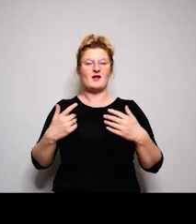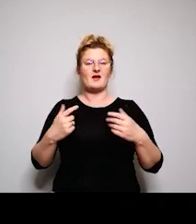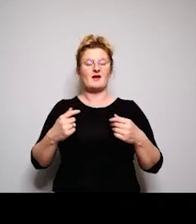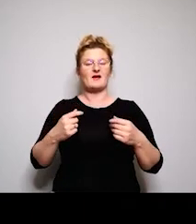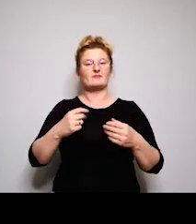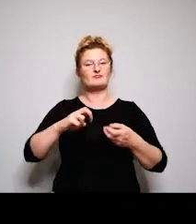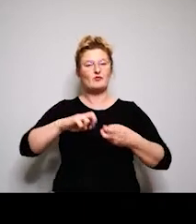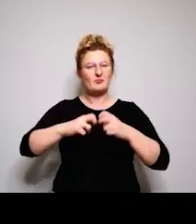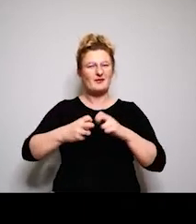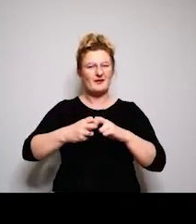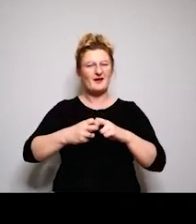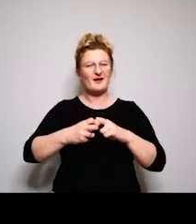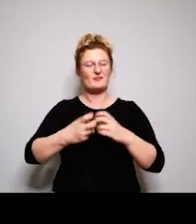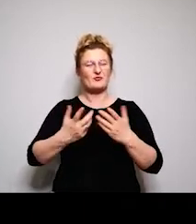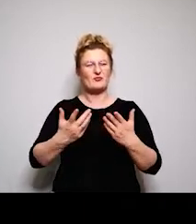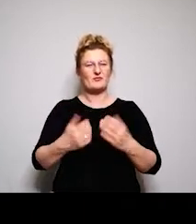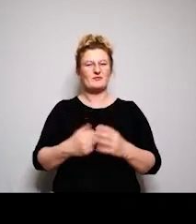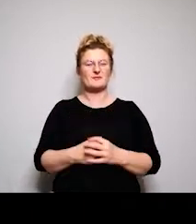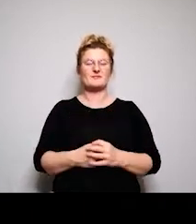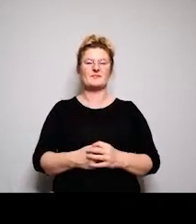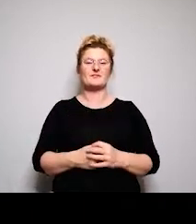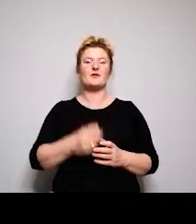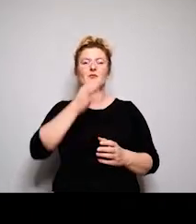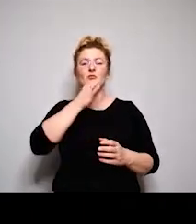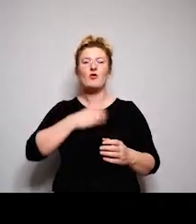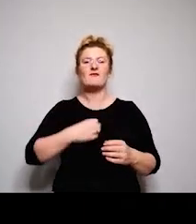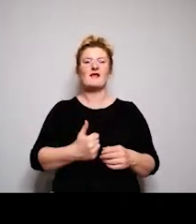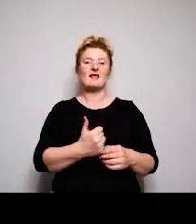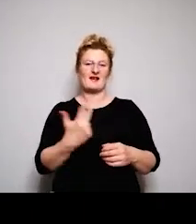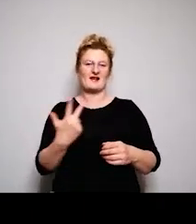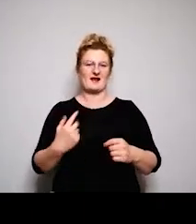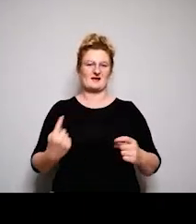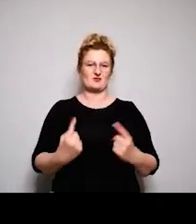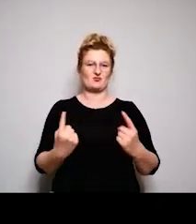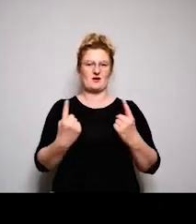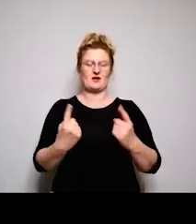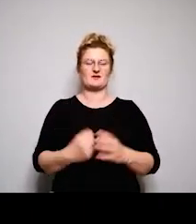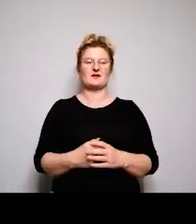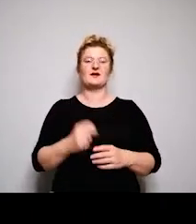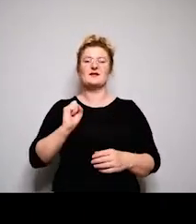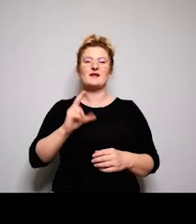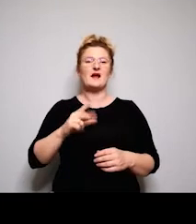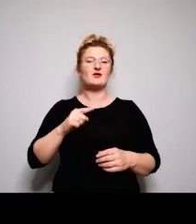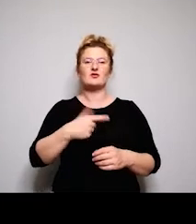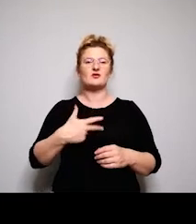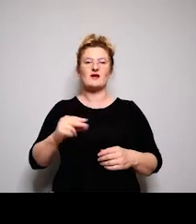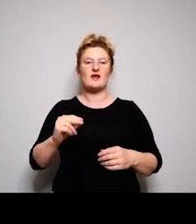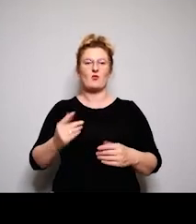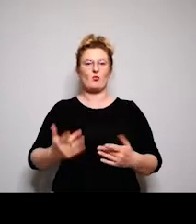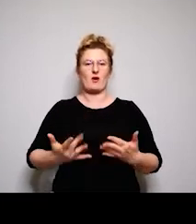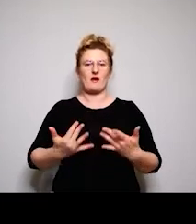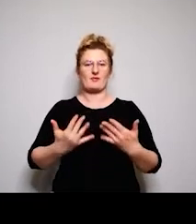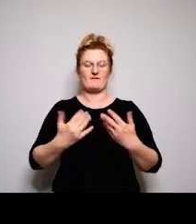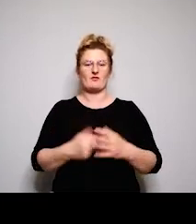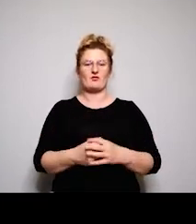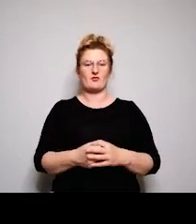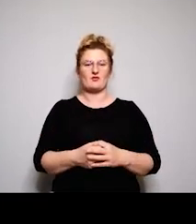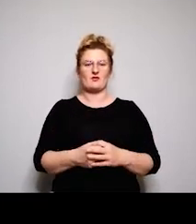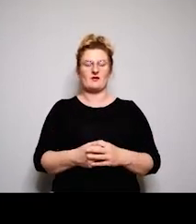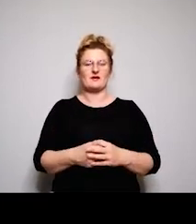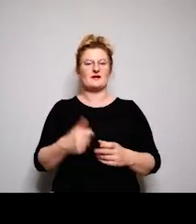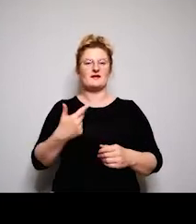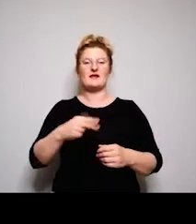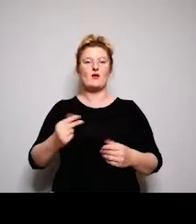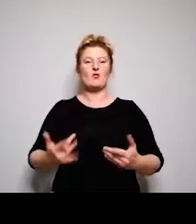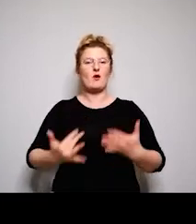easy. I always say I'm a very positive person. It's not easy, but it's